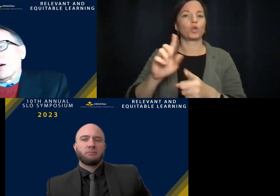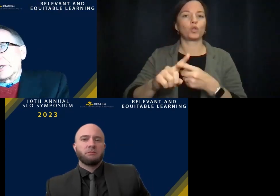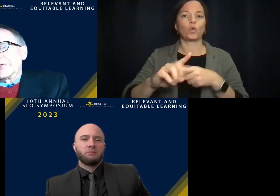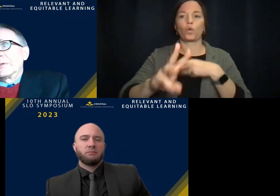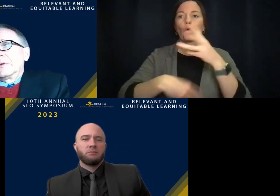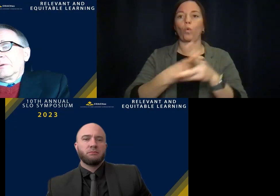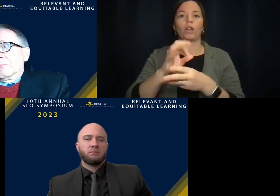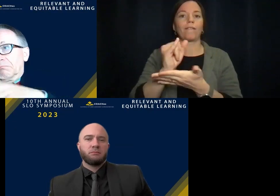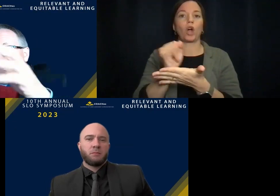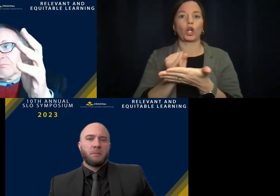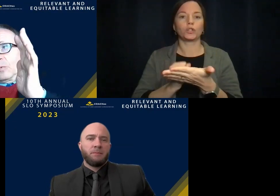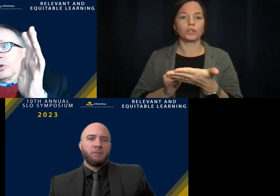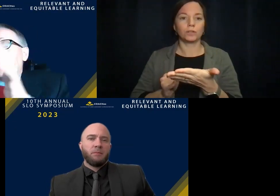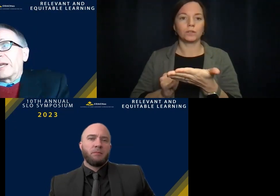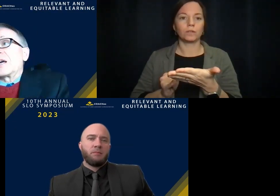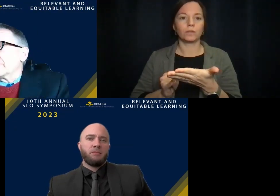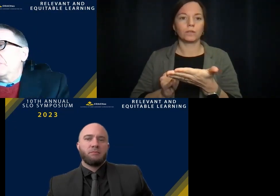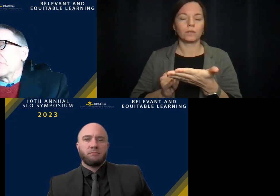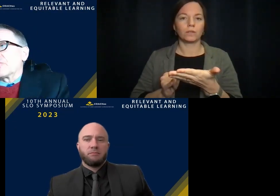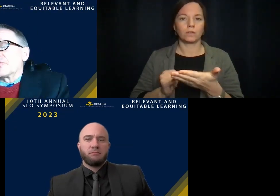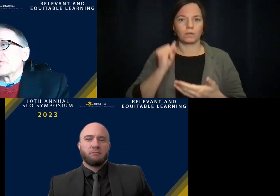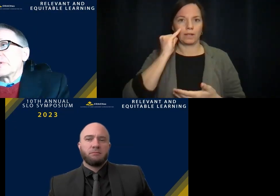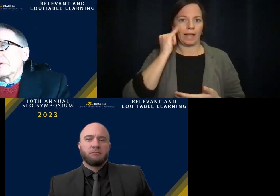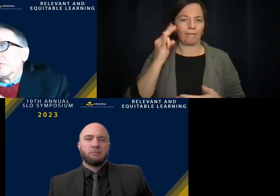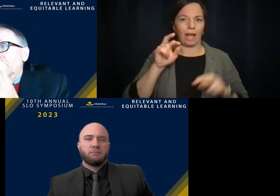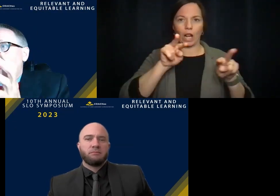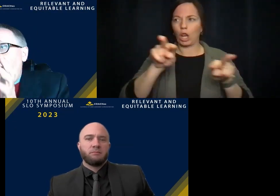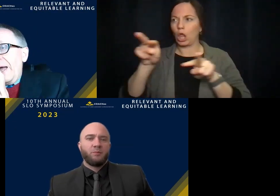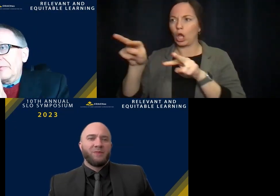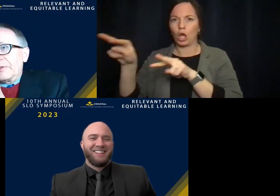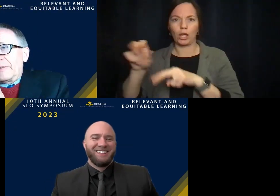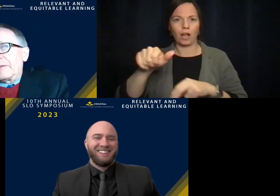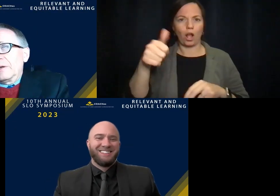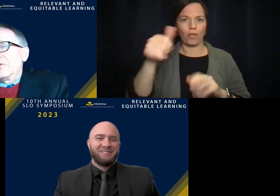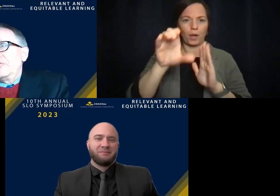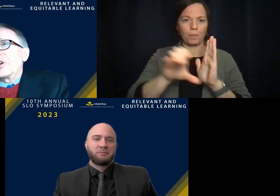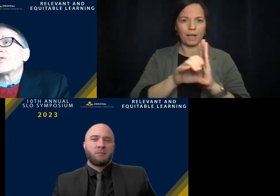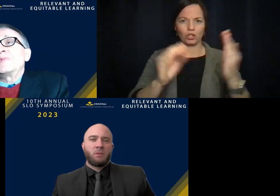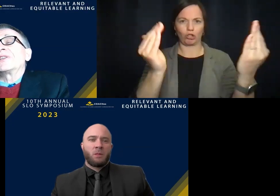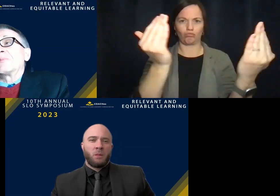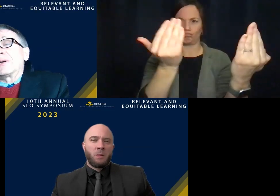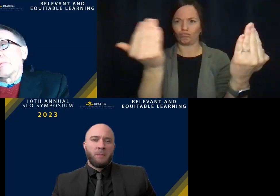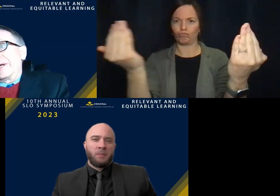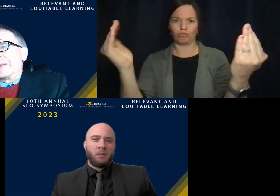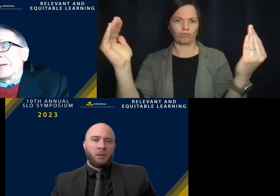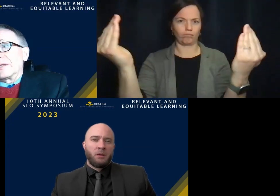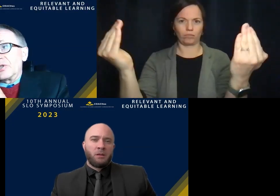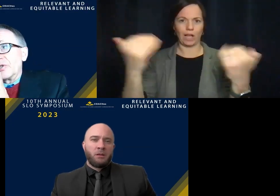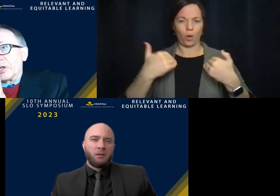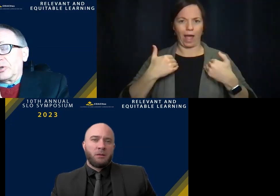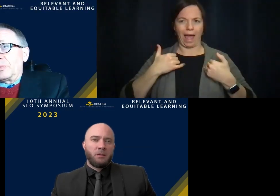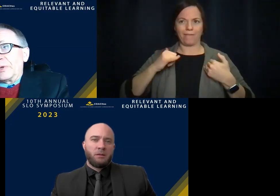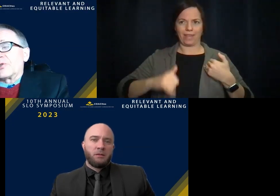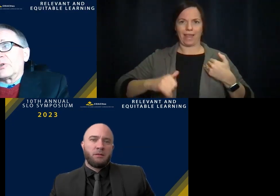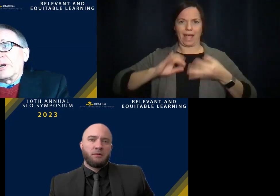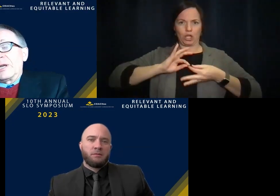world of art, looking at other pictures, to have this judgment in my brain that this